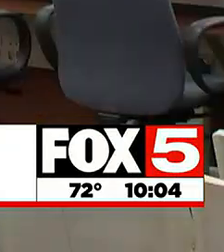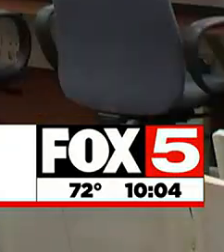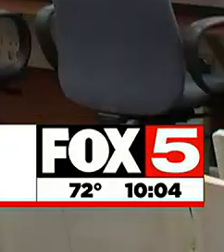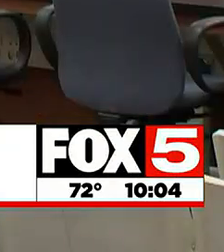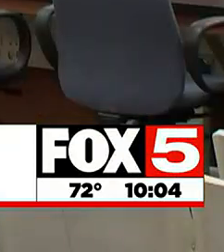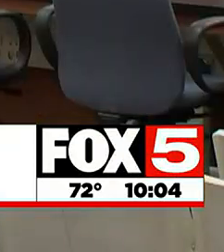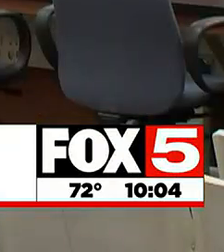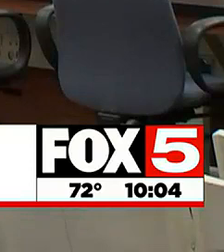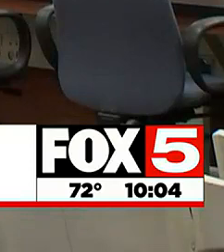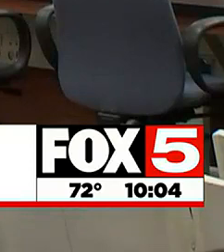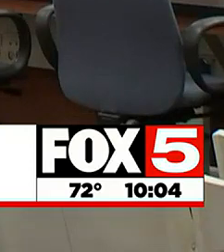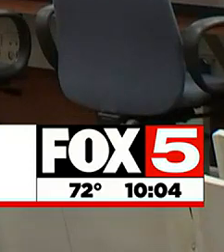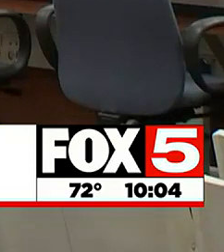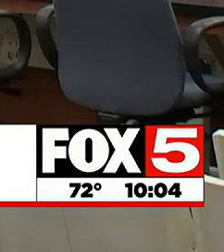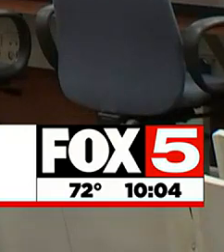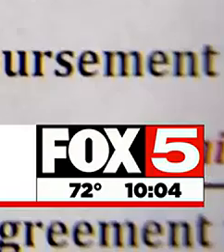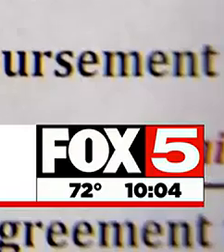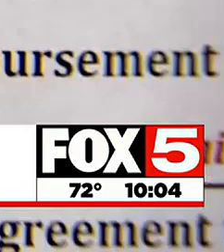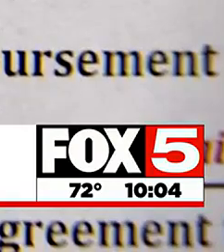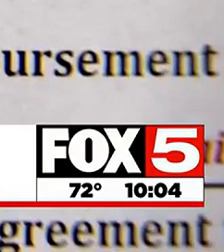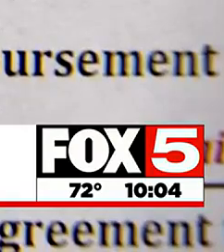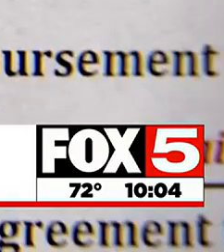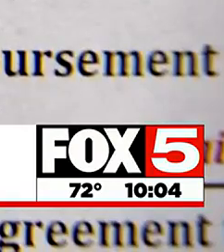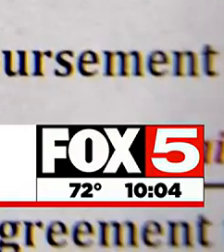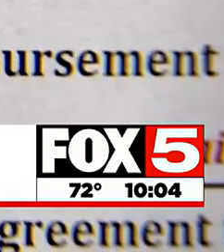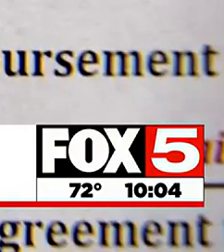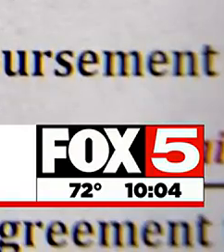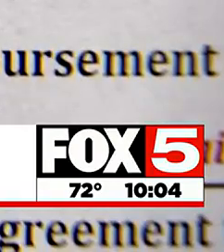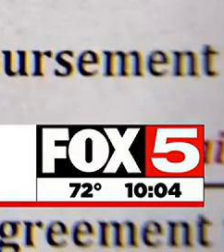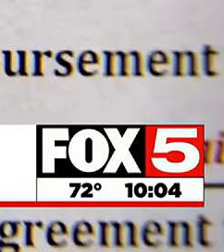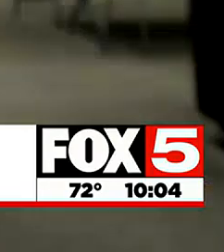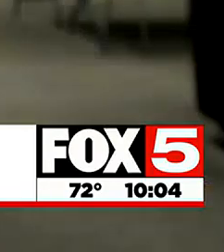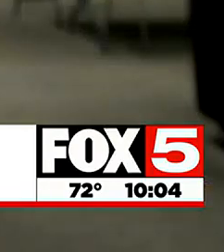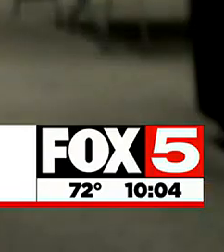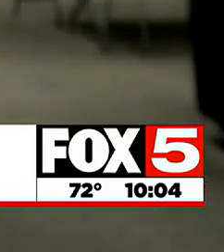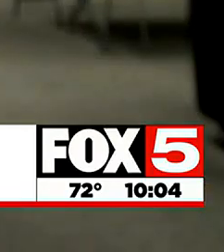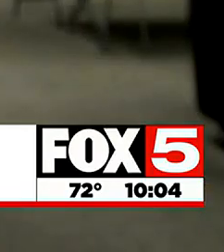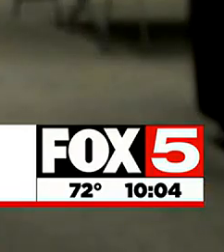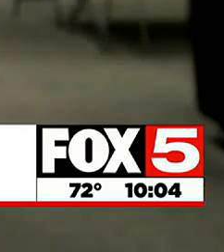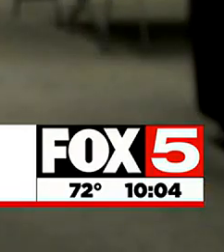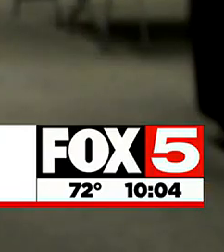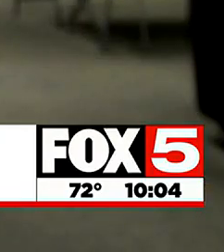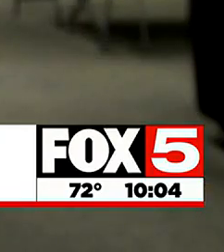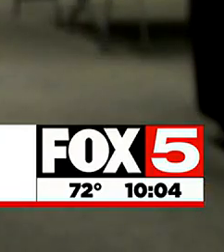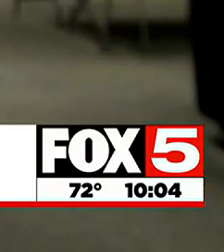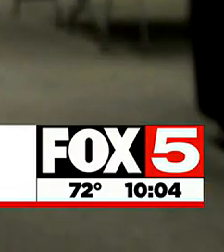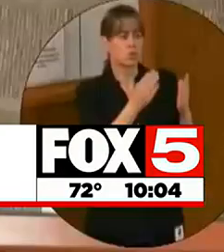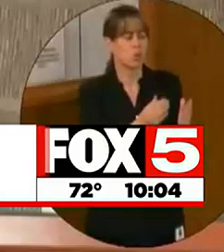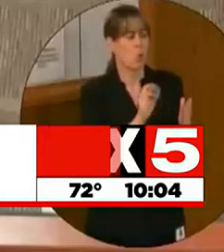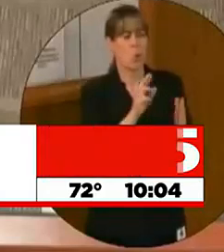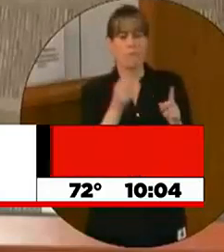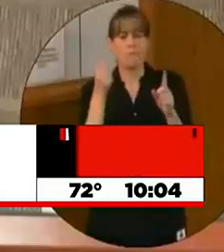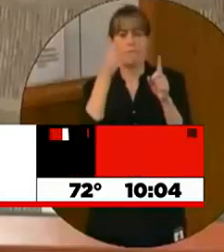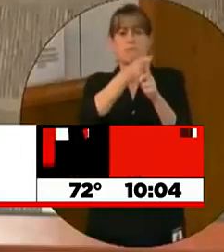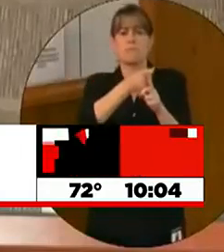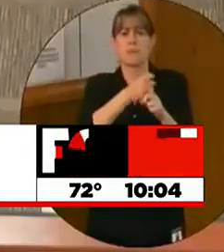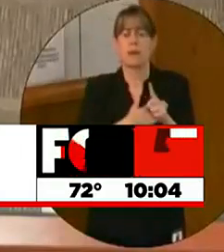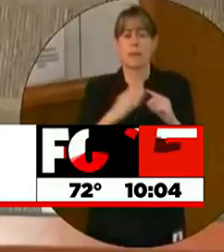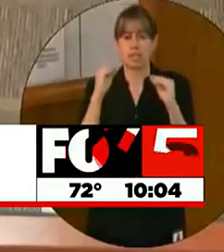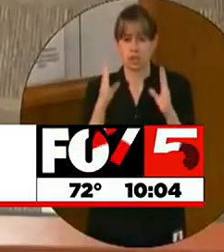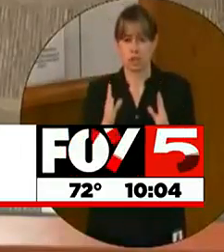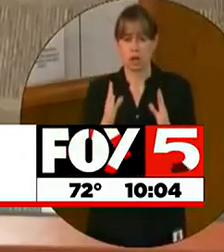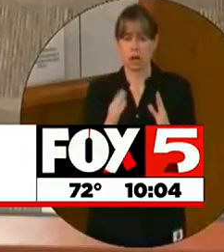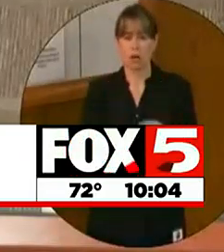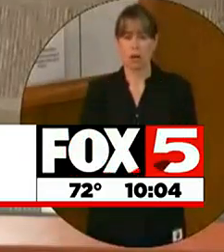safe? Parents and educators contend students who perpetrate the violence aren't really facing consequences. They'll get pulled